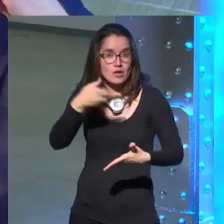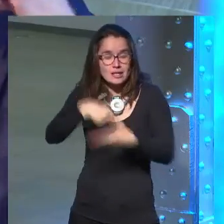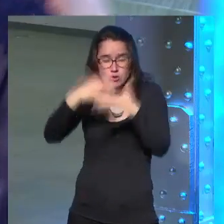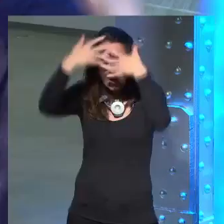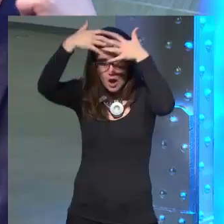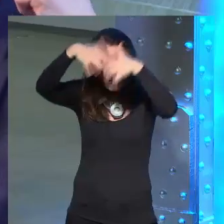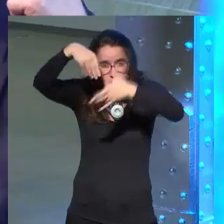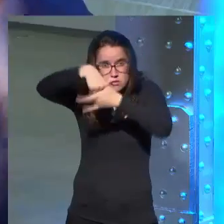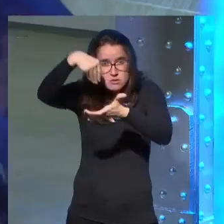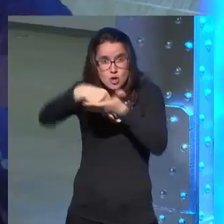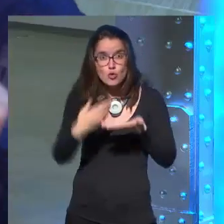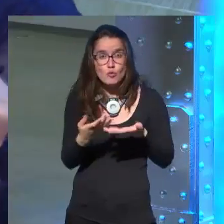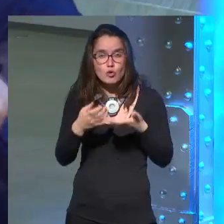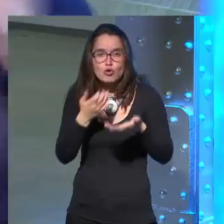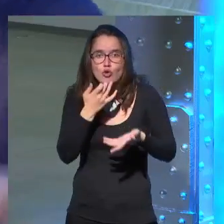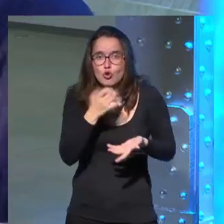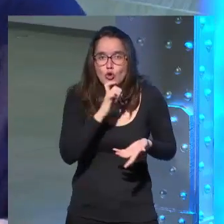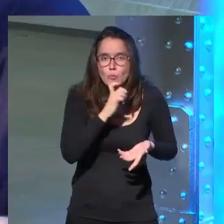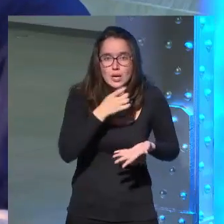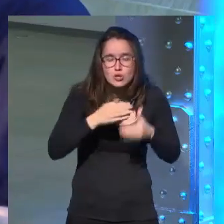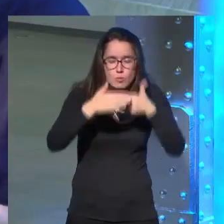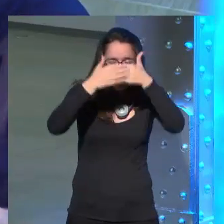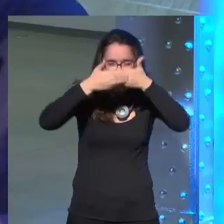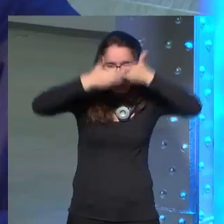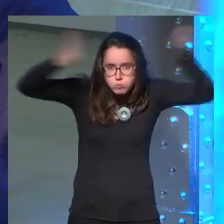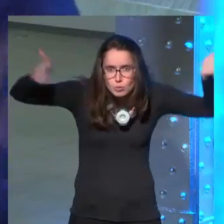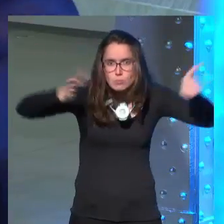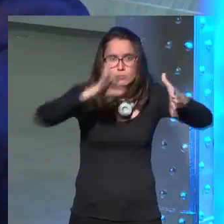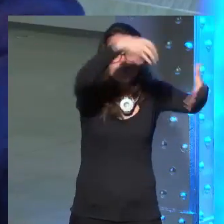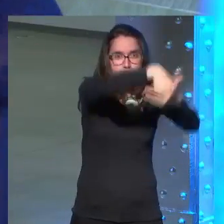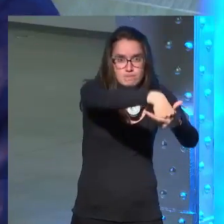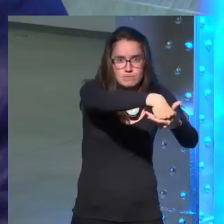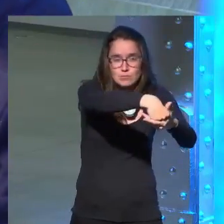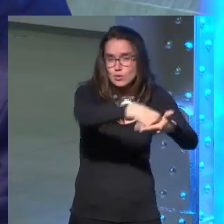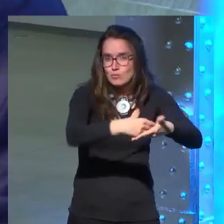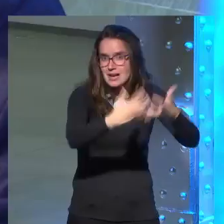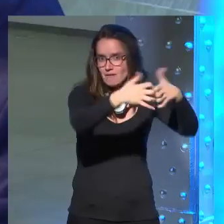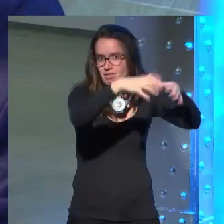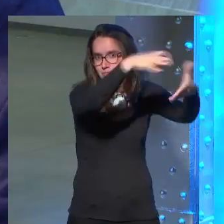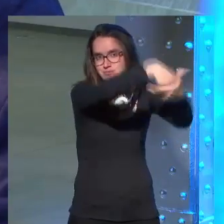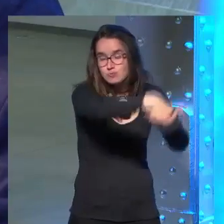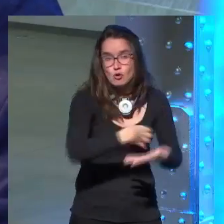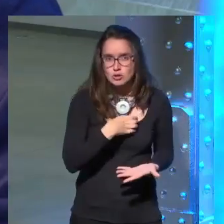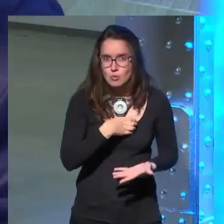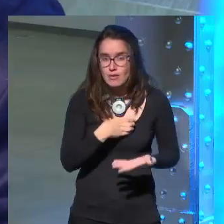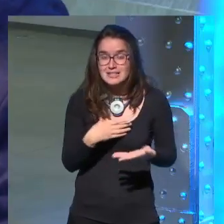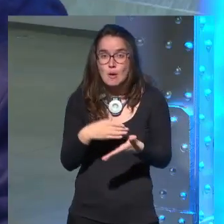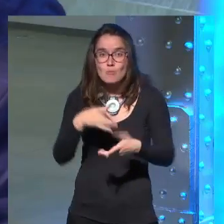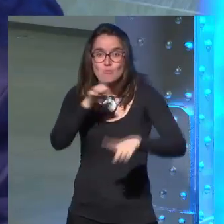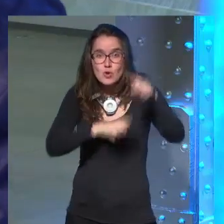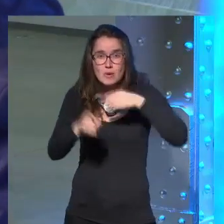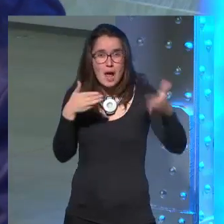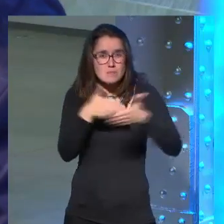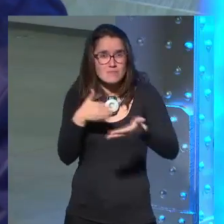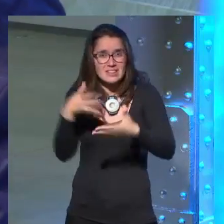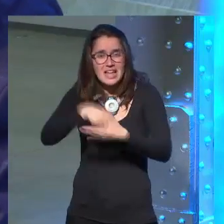no way I can pull myself out of my head and get into your head. And this problem of being stuck inside a system, I think,